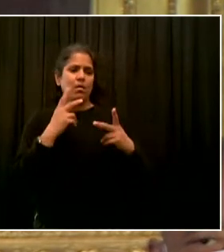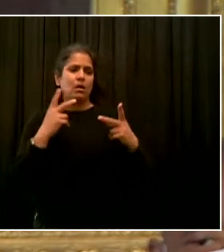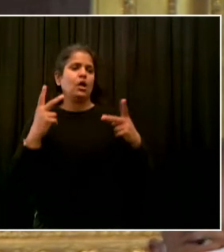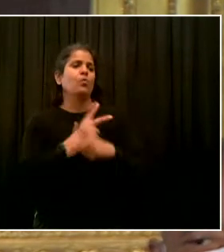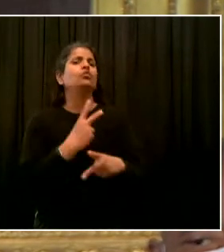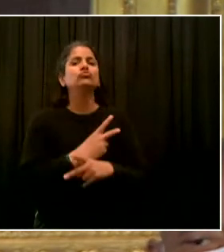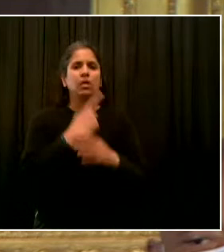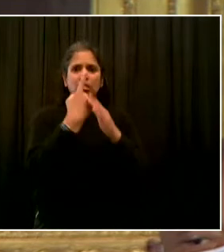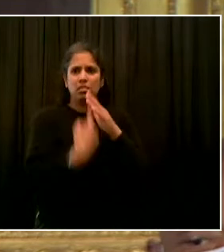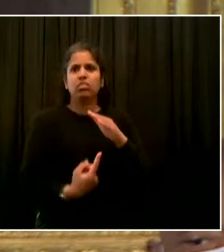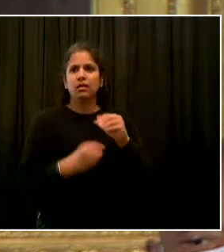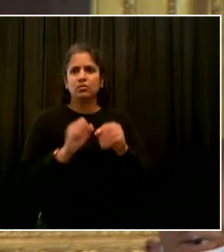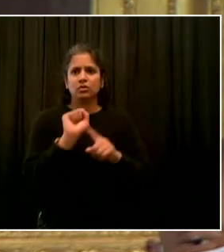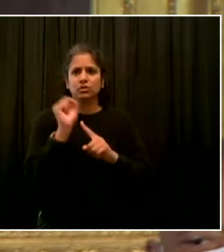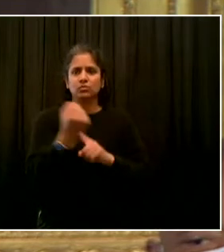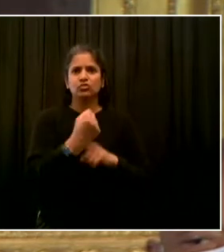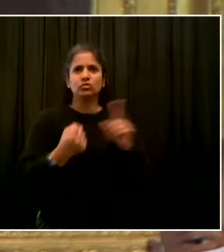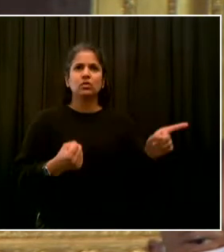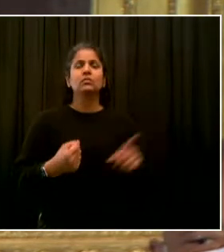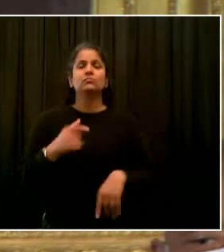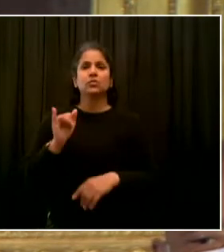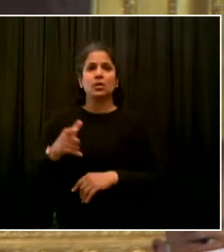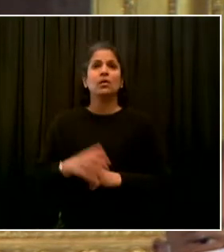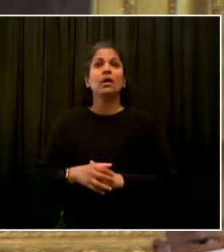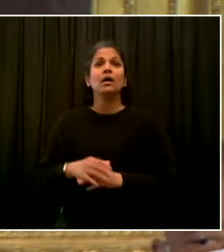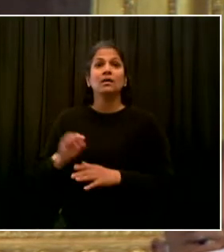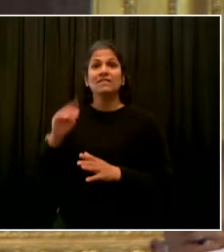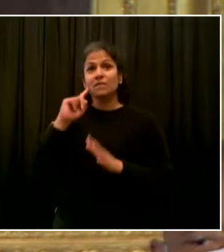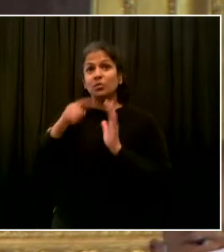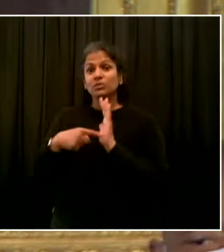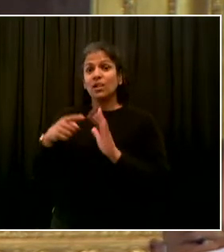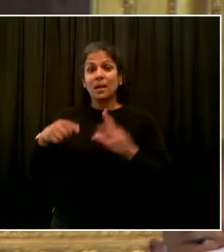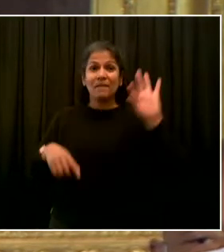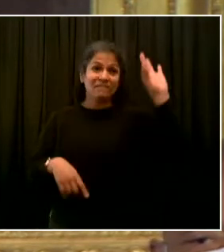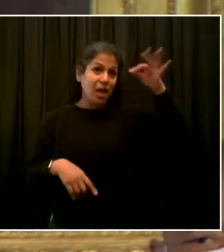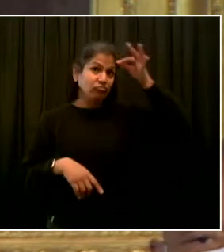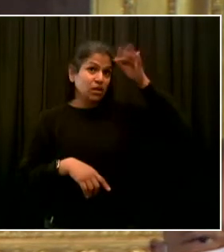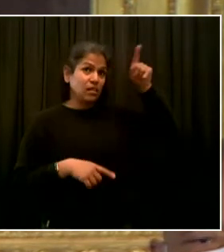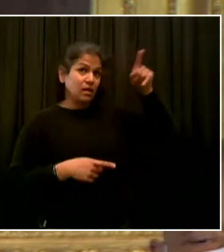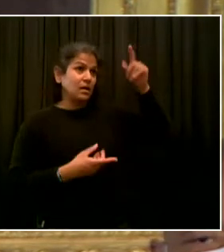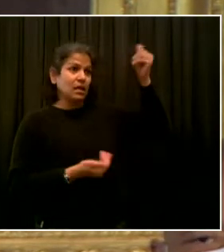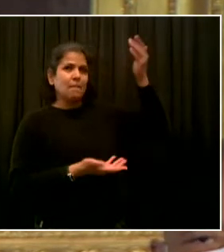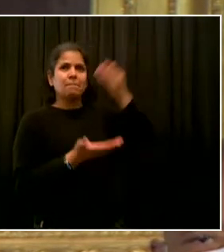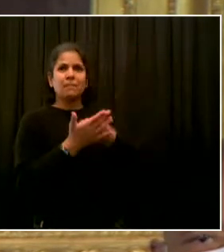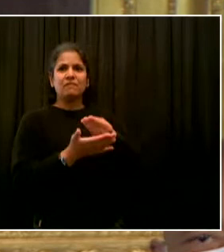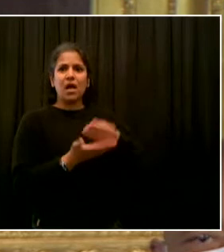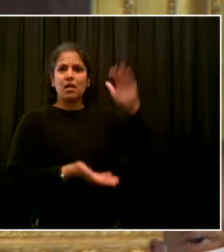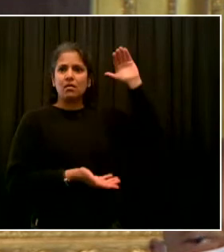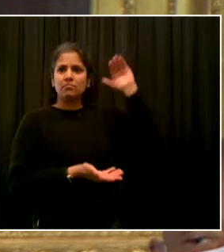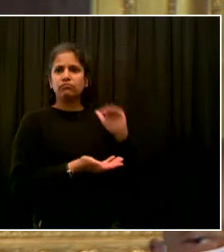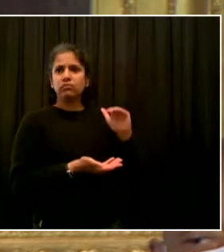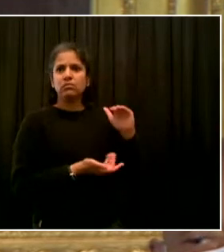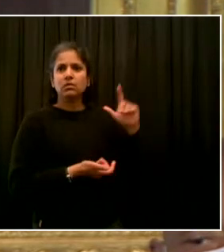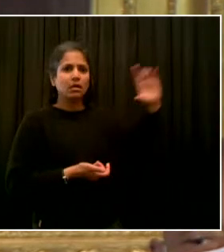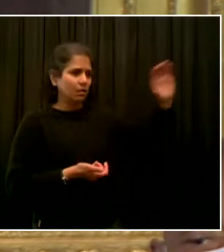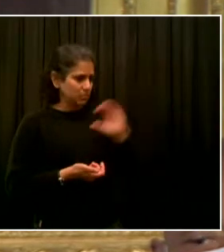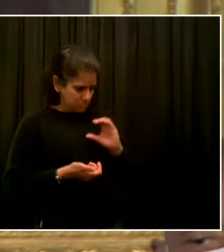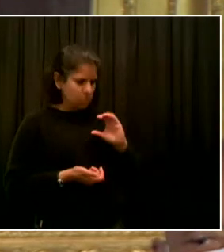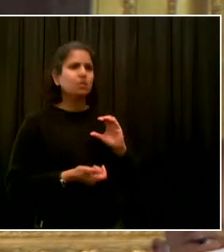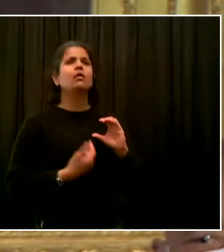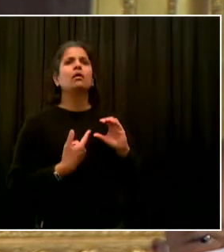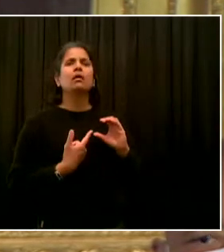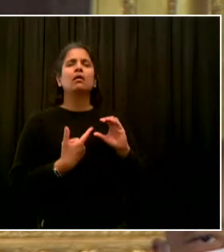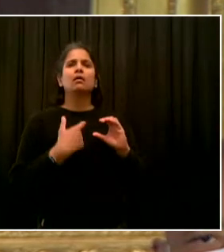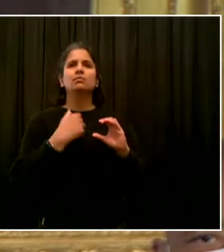example, the federal government has already begun reducing allocations of monoclonal antibodies, an effective COVID treatment that has kept